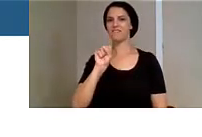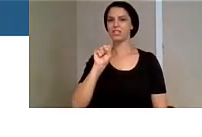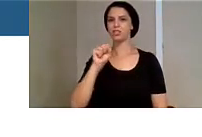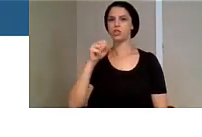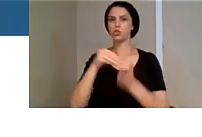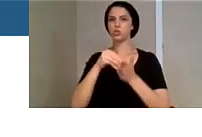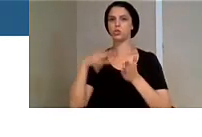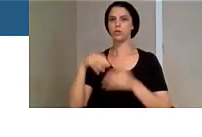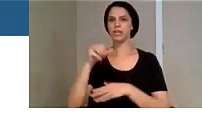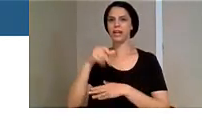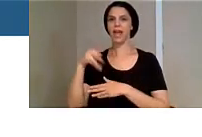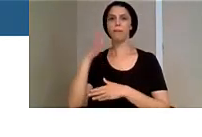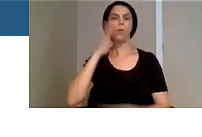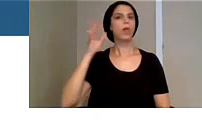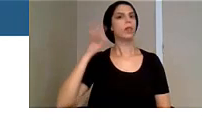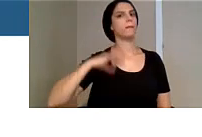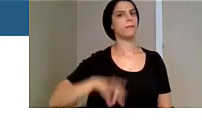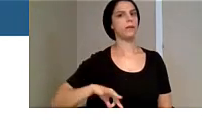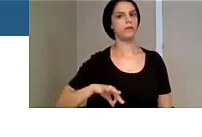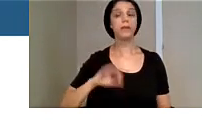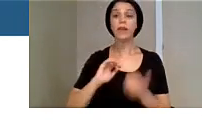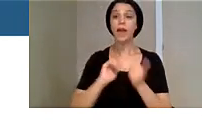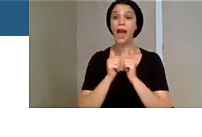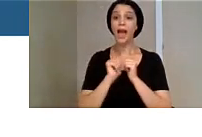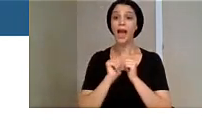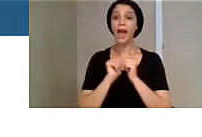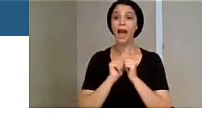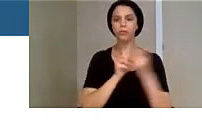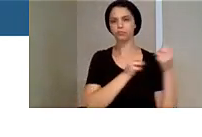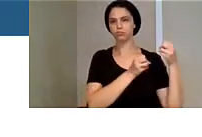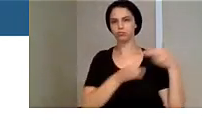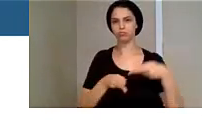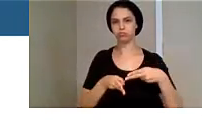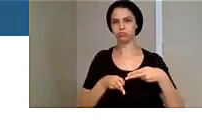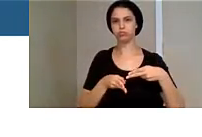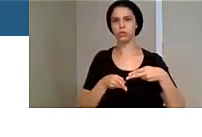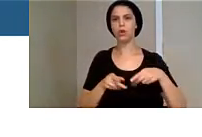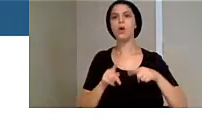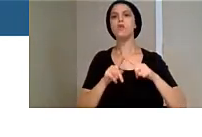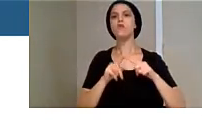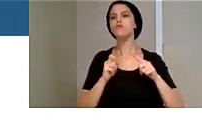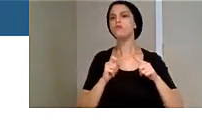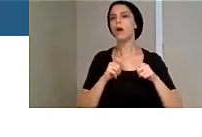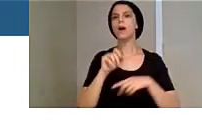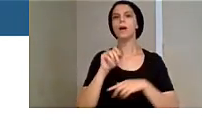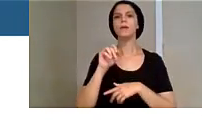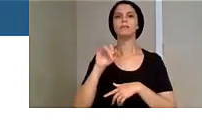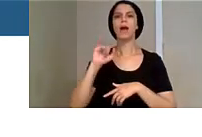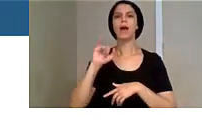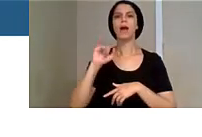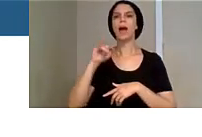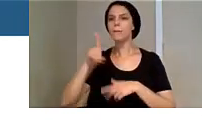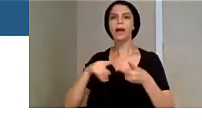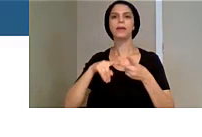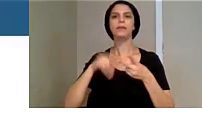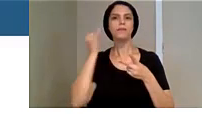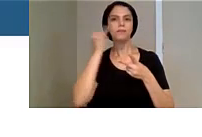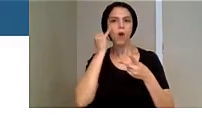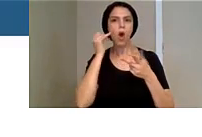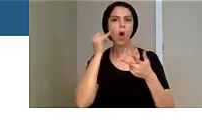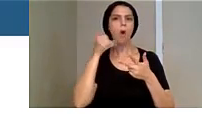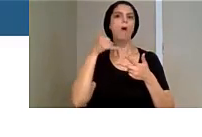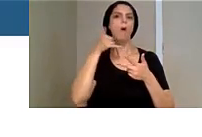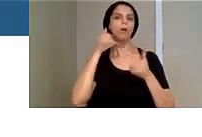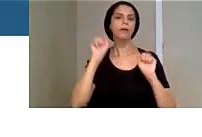mobile app, and it can be installed from your app store on a phone, on an iPad, or even on an Android